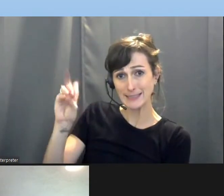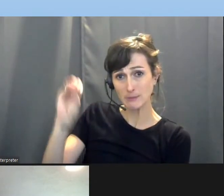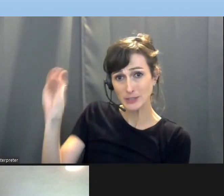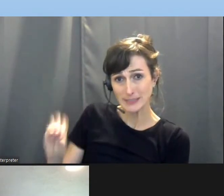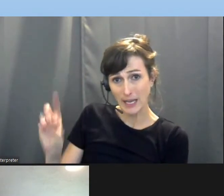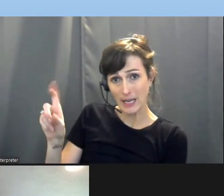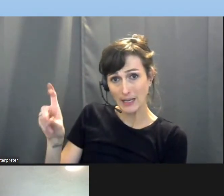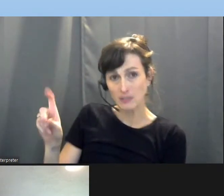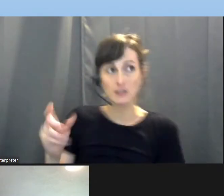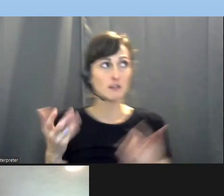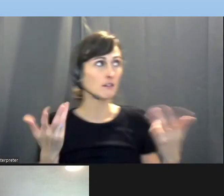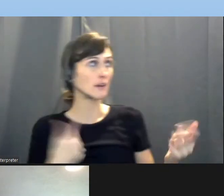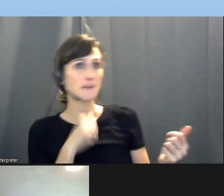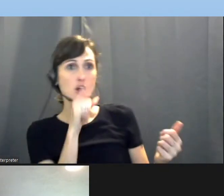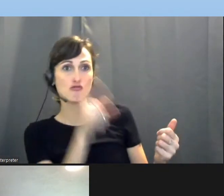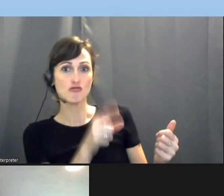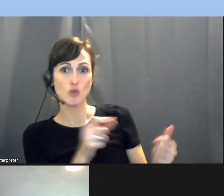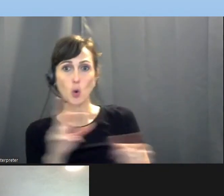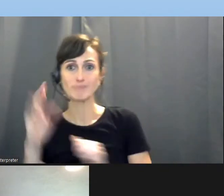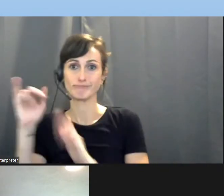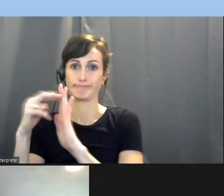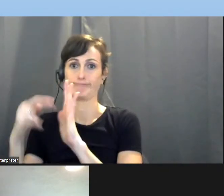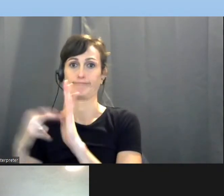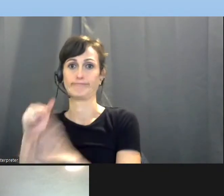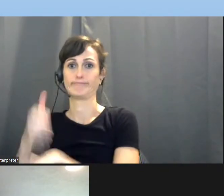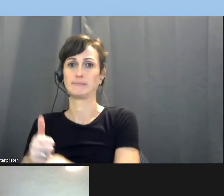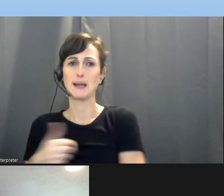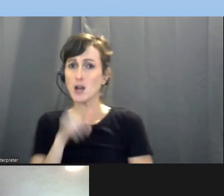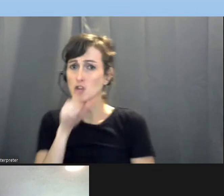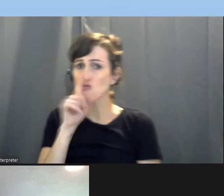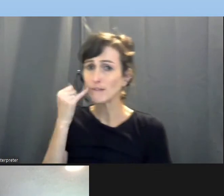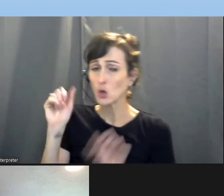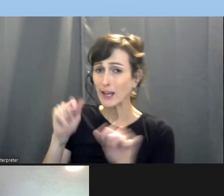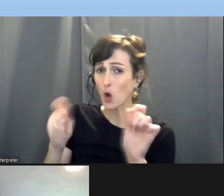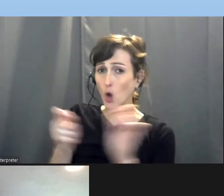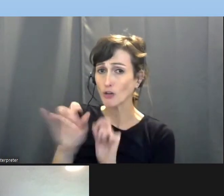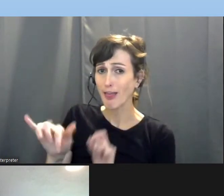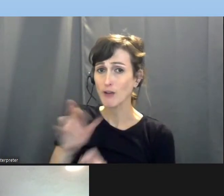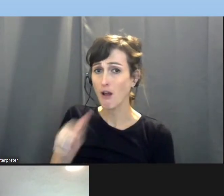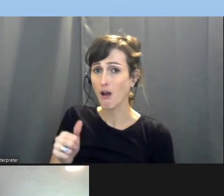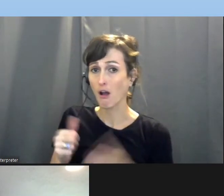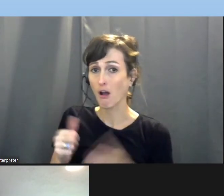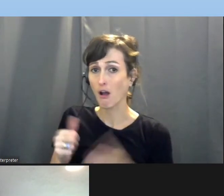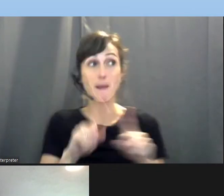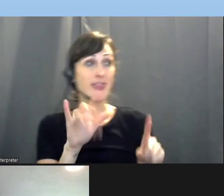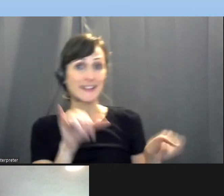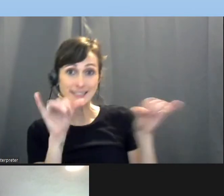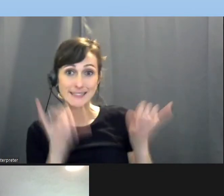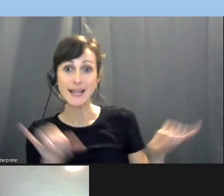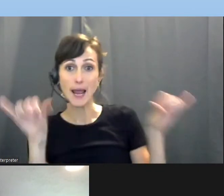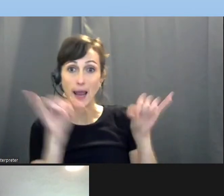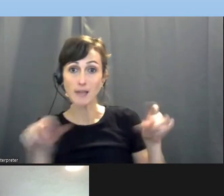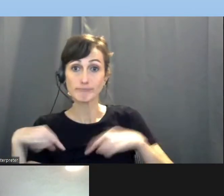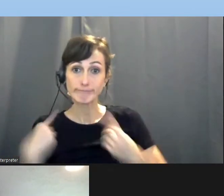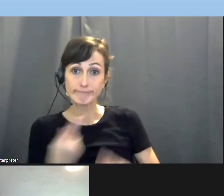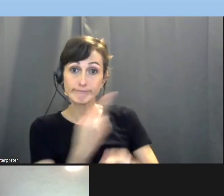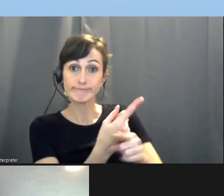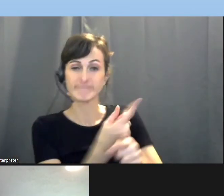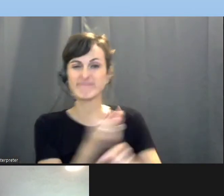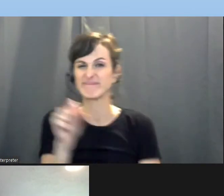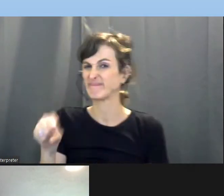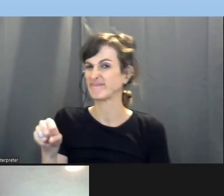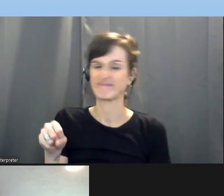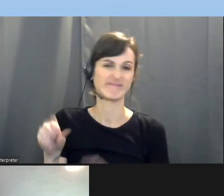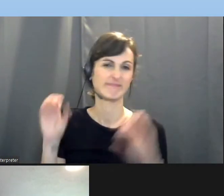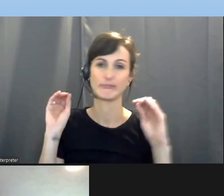You know, or is that statute? I'm not sure if you can alter that or not. But that's the I'll find same out. as it's always been. I mean, Yes, there's been